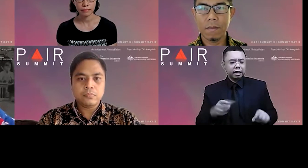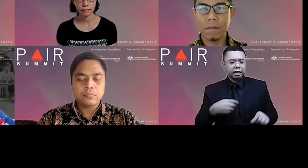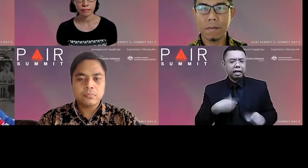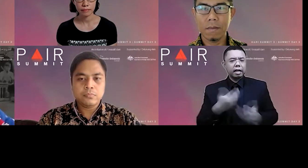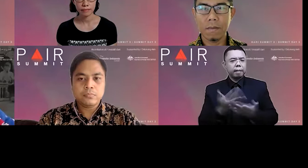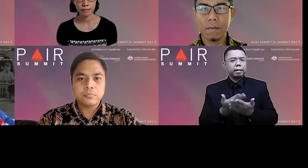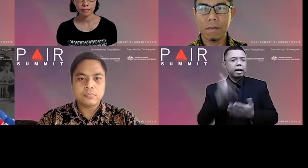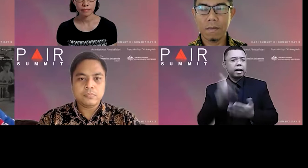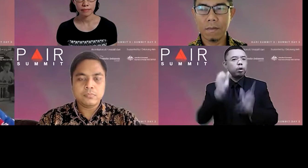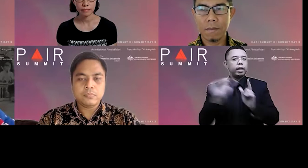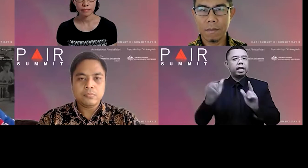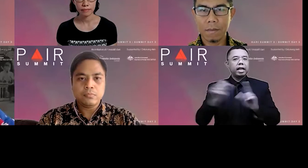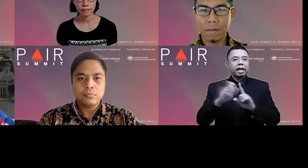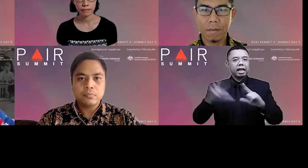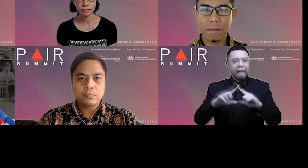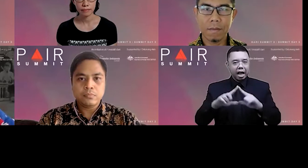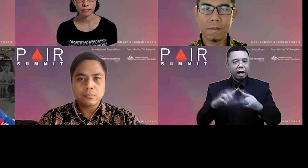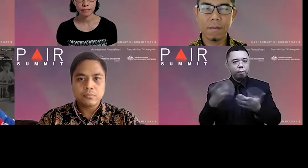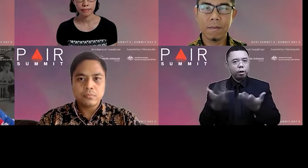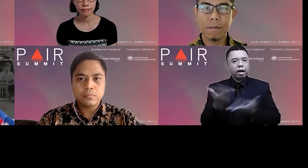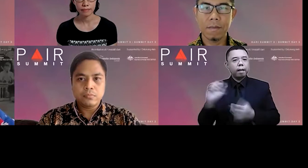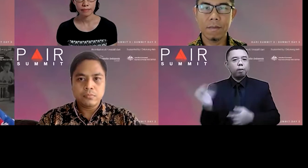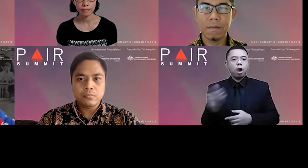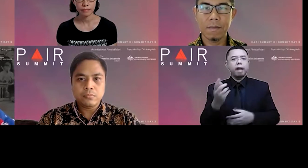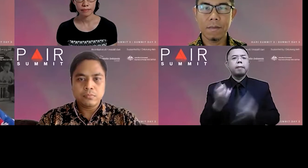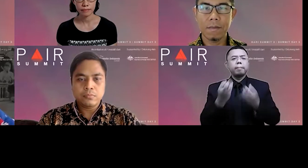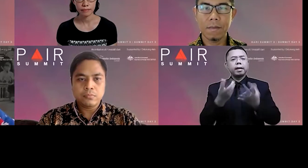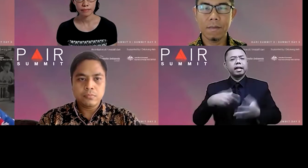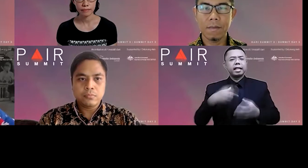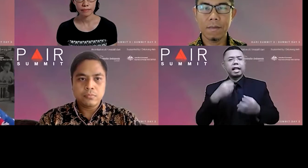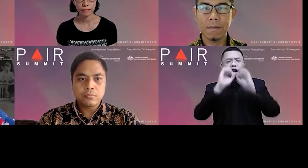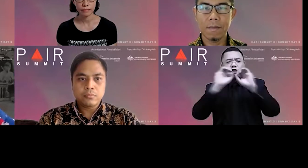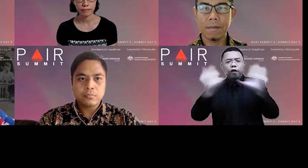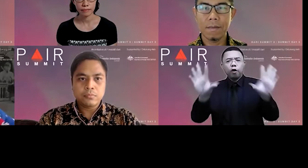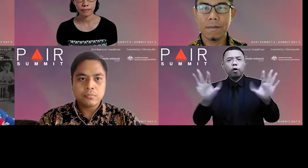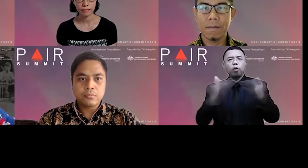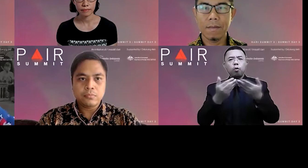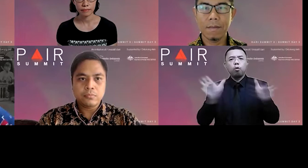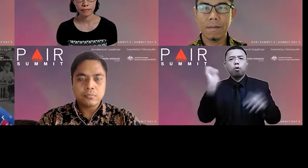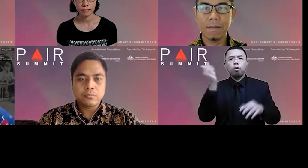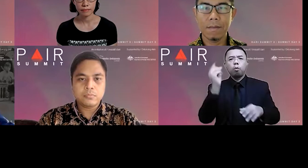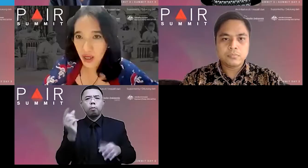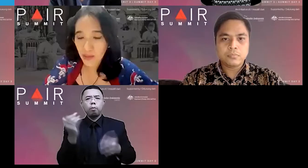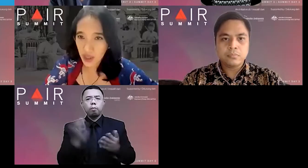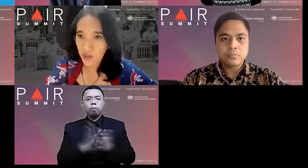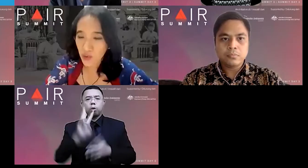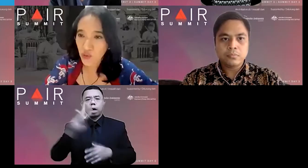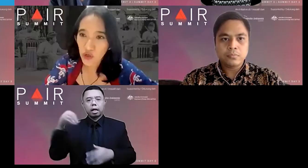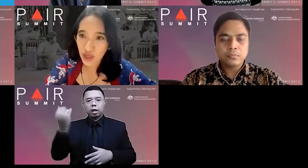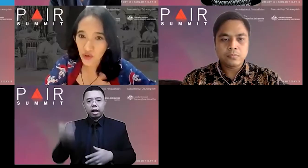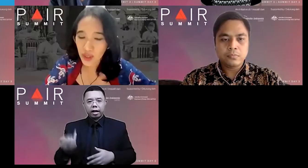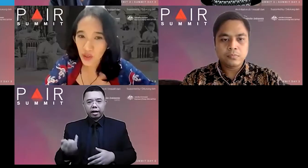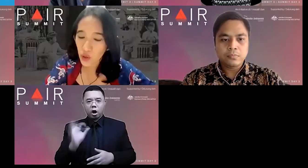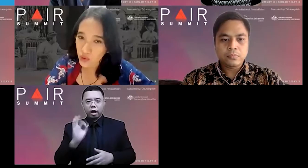start by giving us an overview, what you were seeing over the past 2 years? Thank you. Thank you so much, Helen. Bapak Ibu,